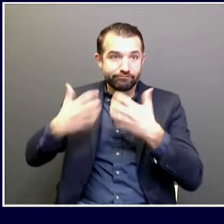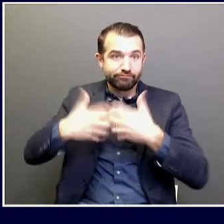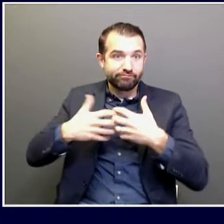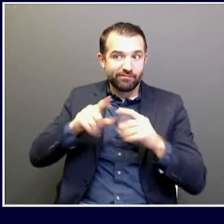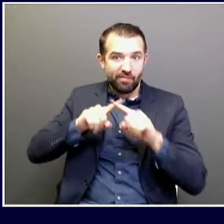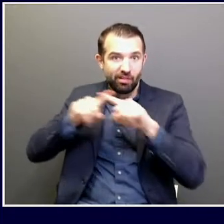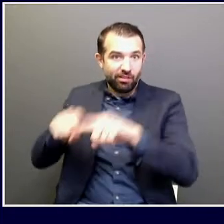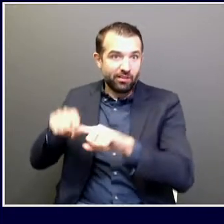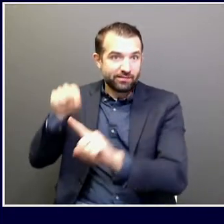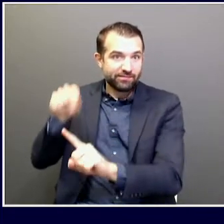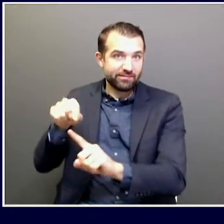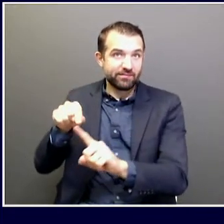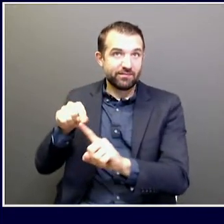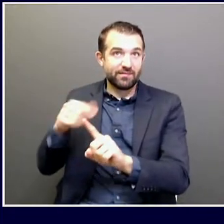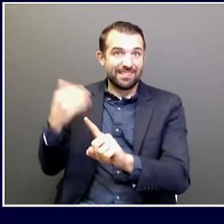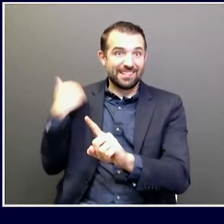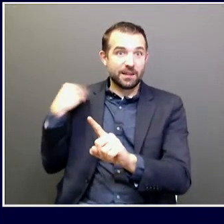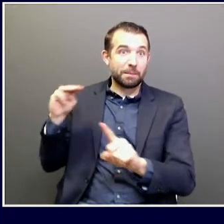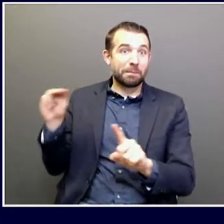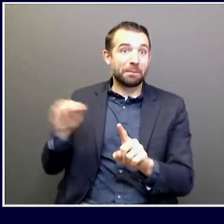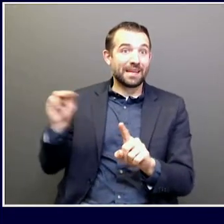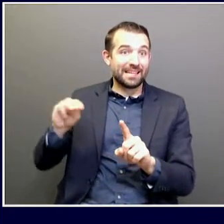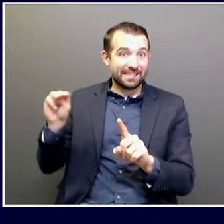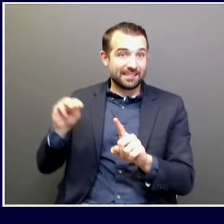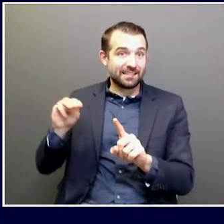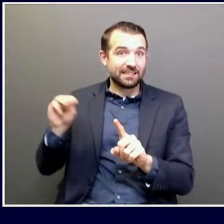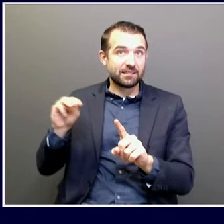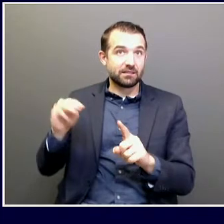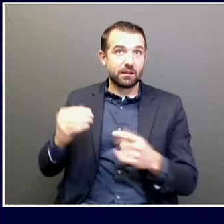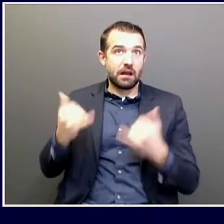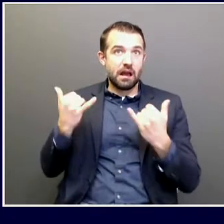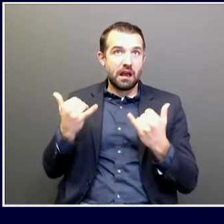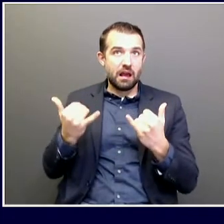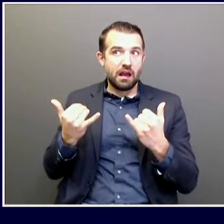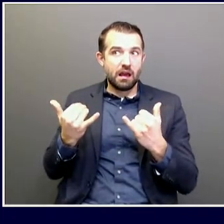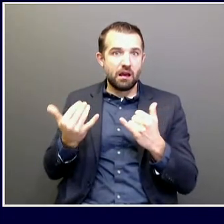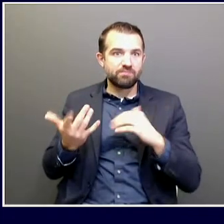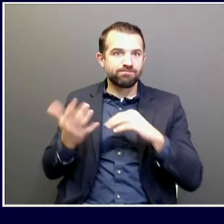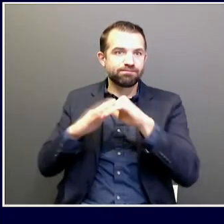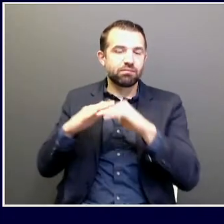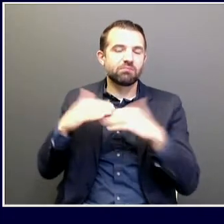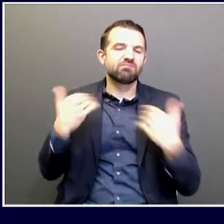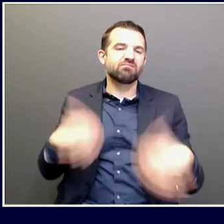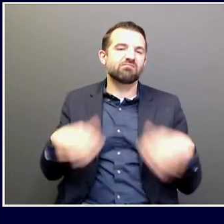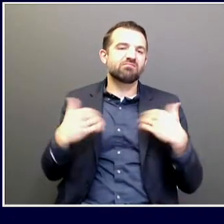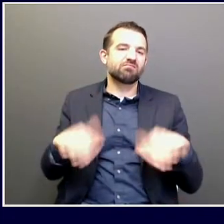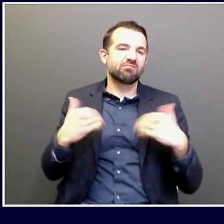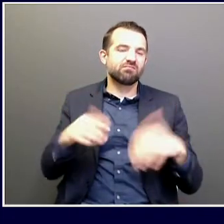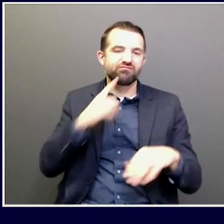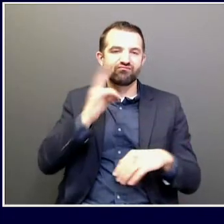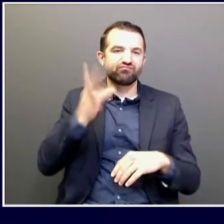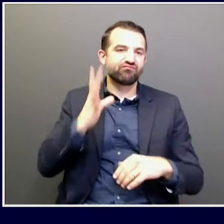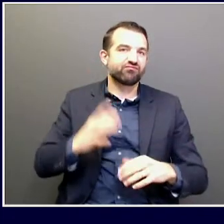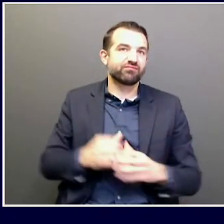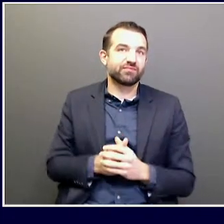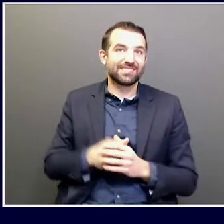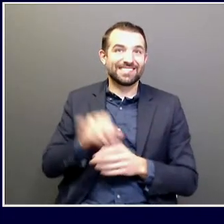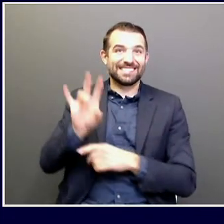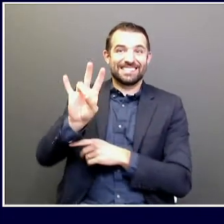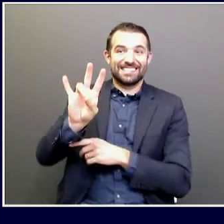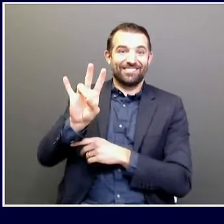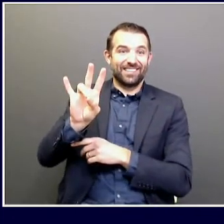Monday. And of those 379, 7 children are currently hospitalized across the state